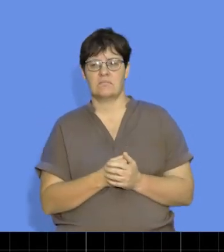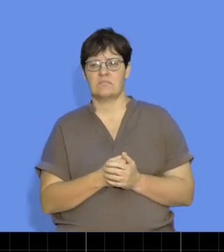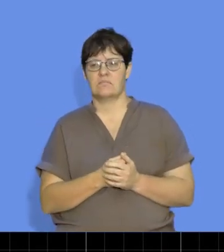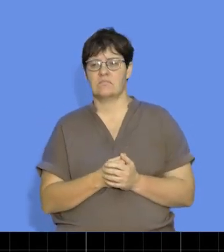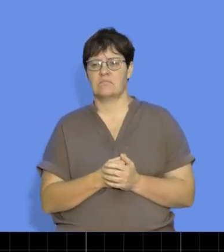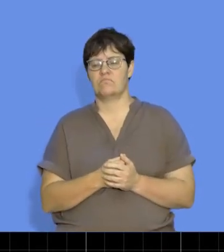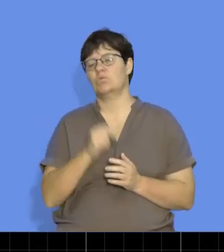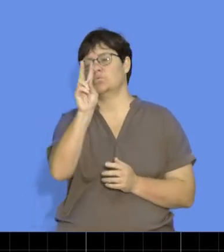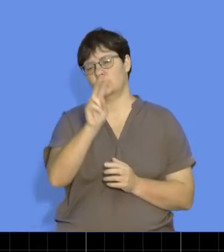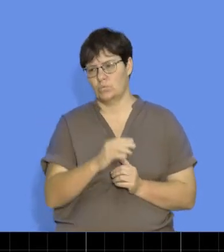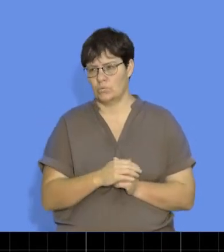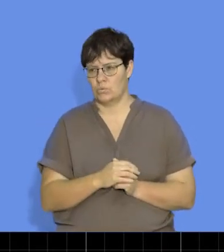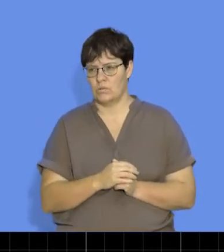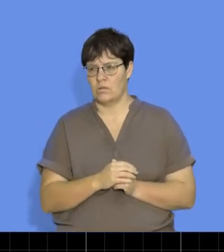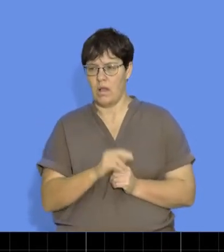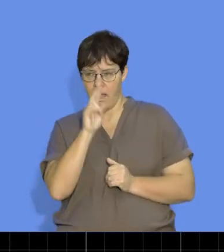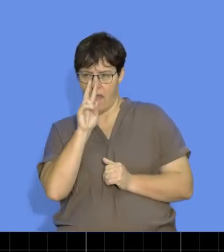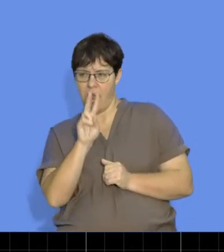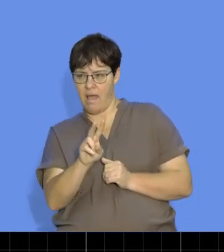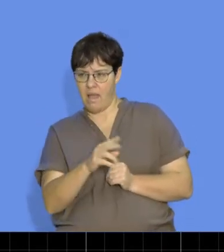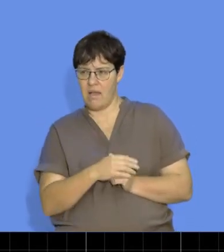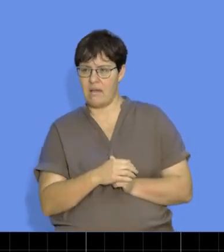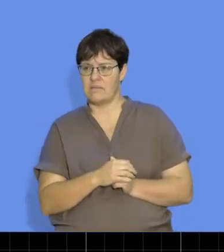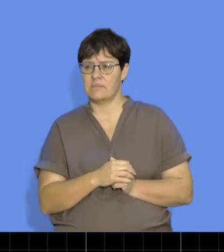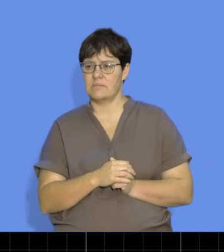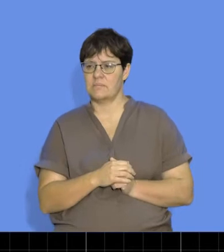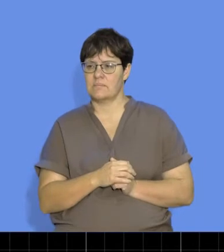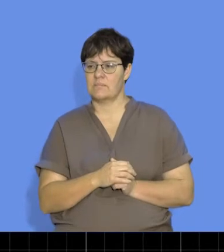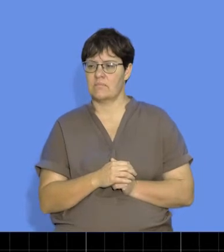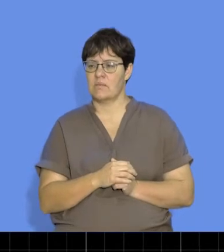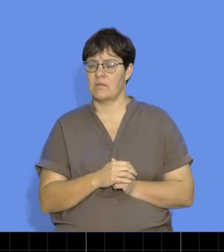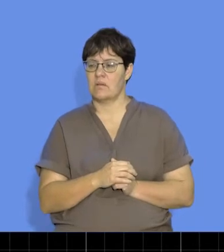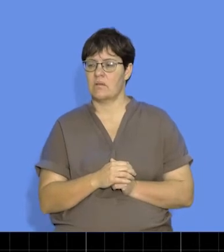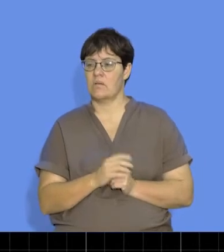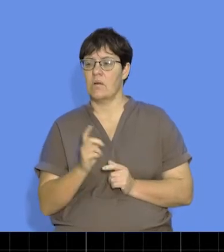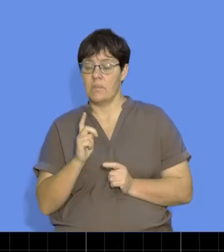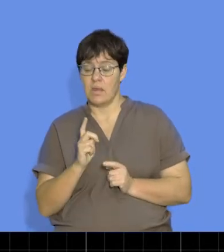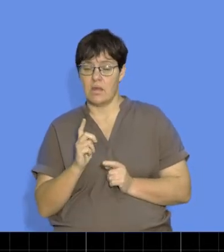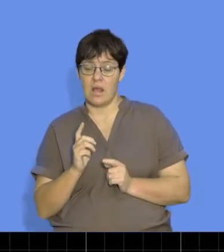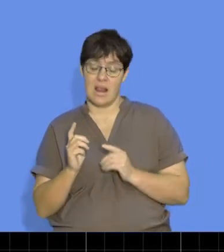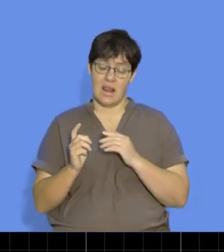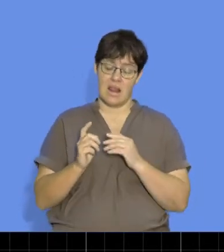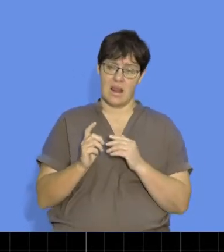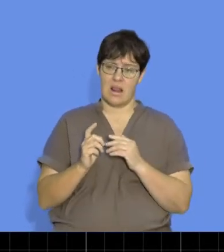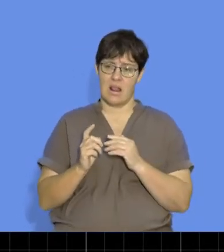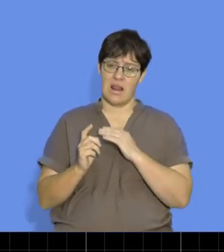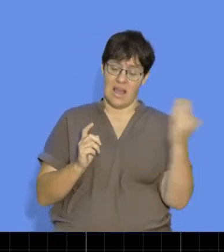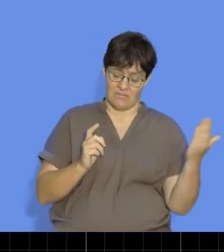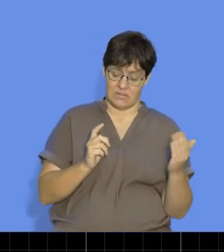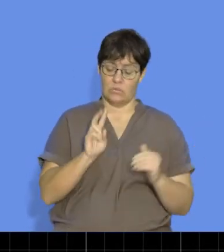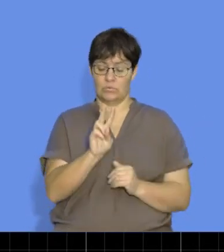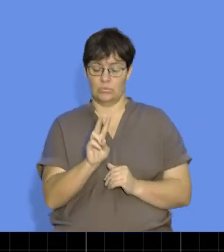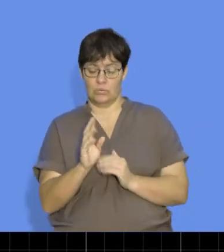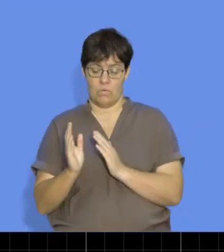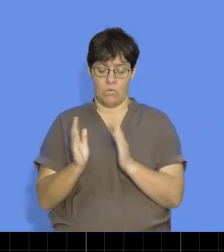probably positive 2, you can see that this means that it was shifted 2 units to the right, to the